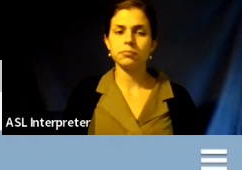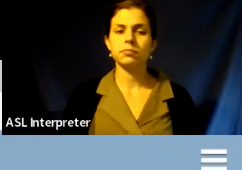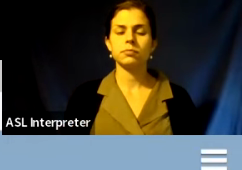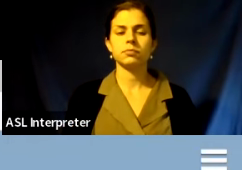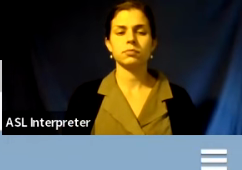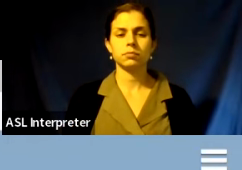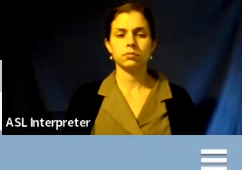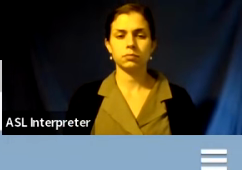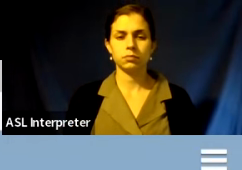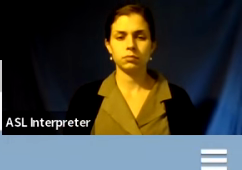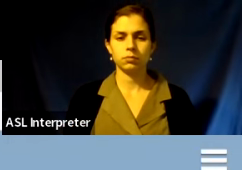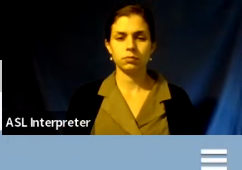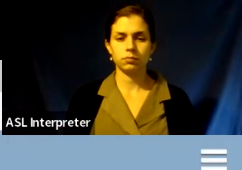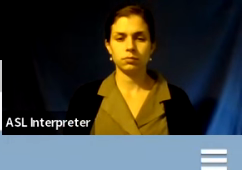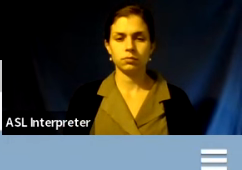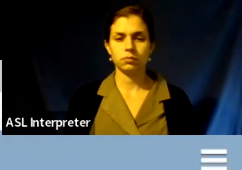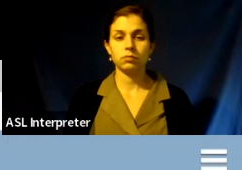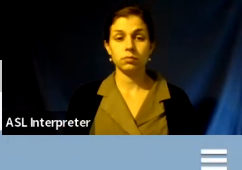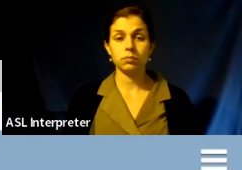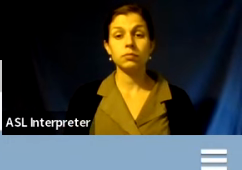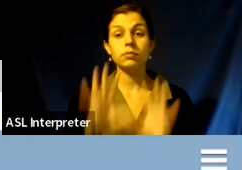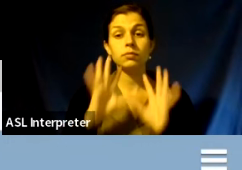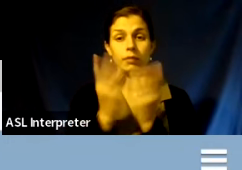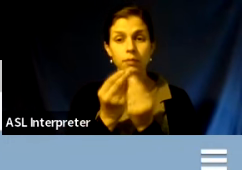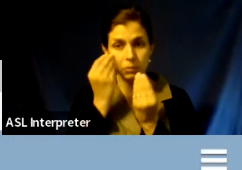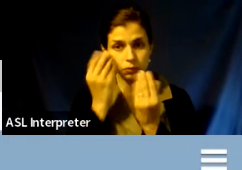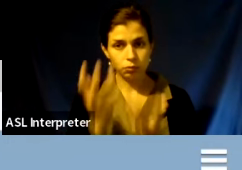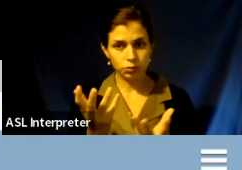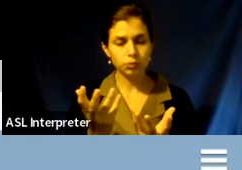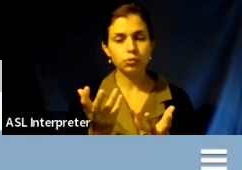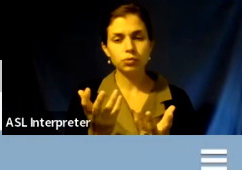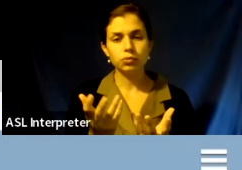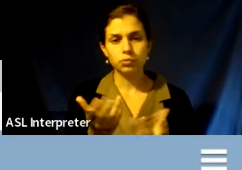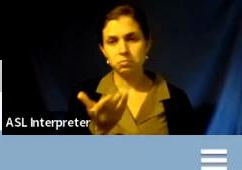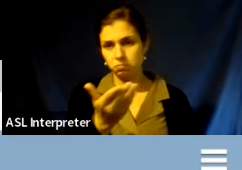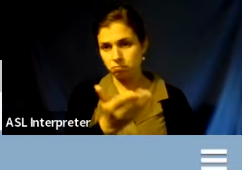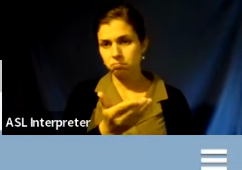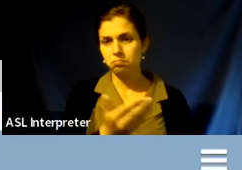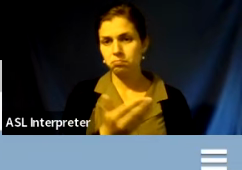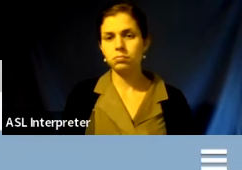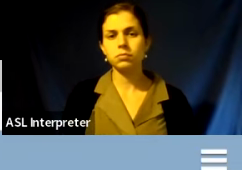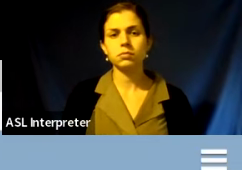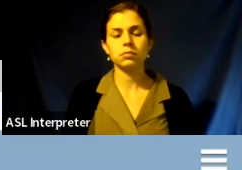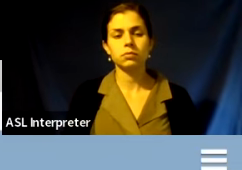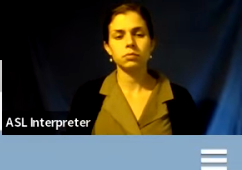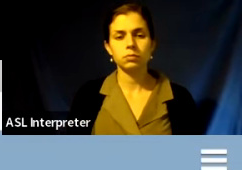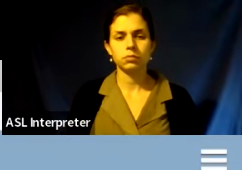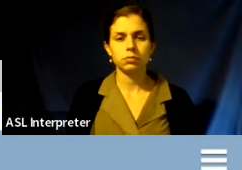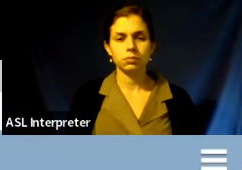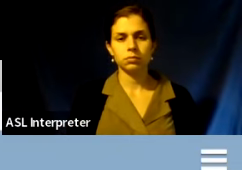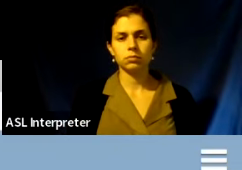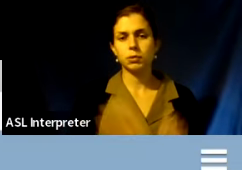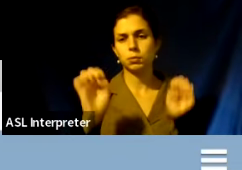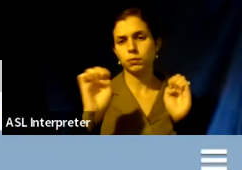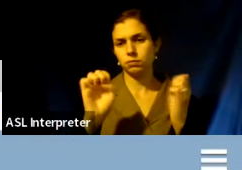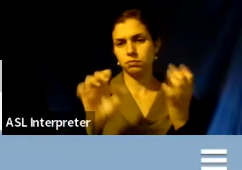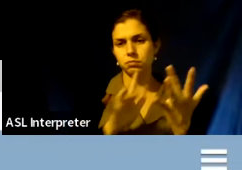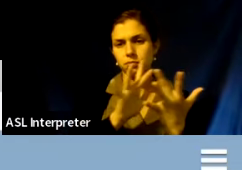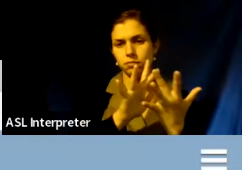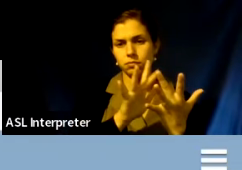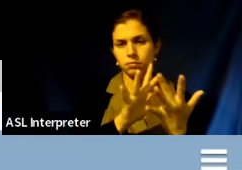as well as the family information, the guardian information that have been assigned to your student and emergency